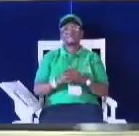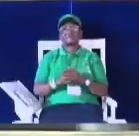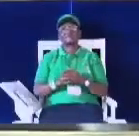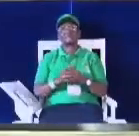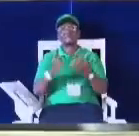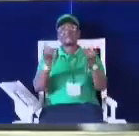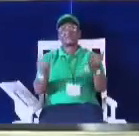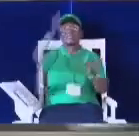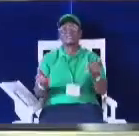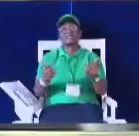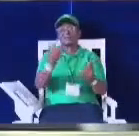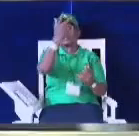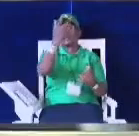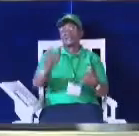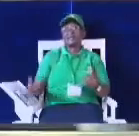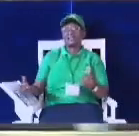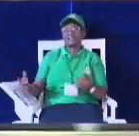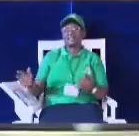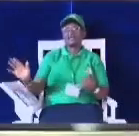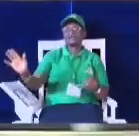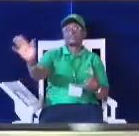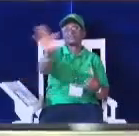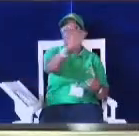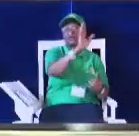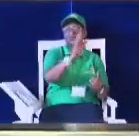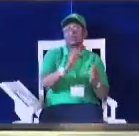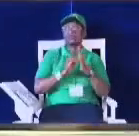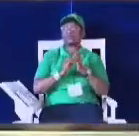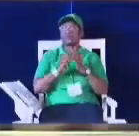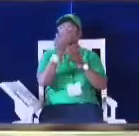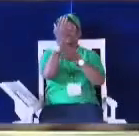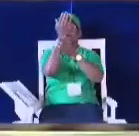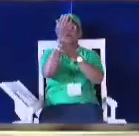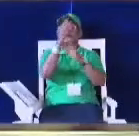Now lay your own hand on your own head.